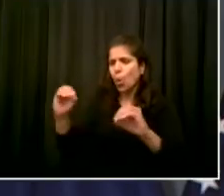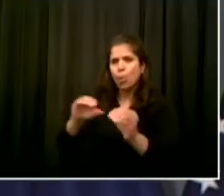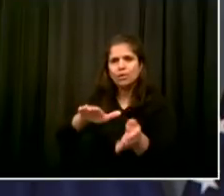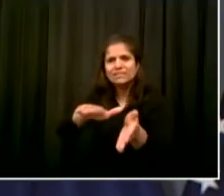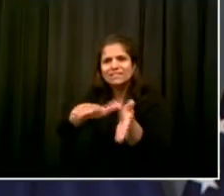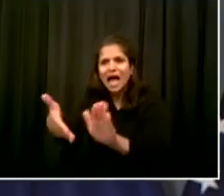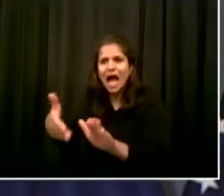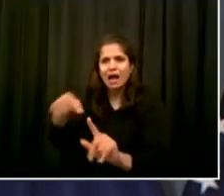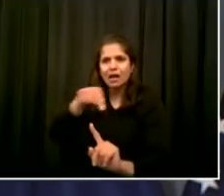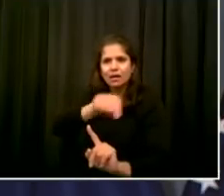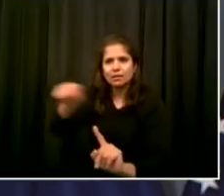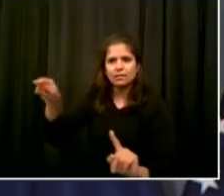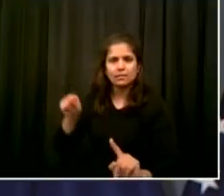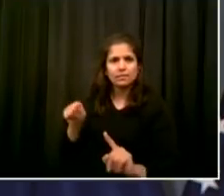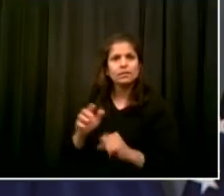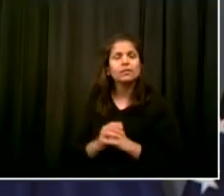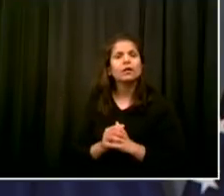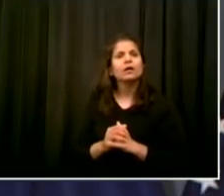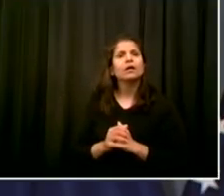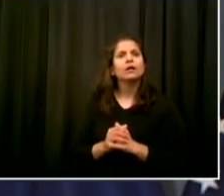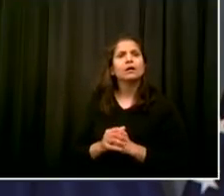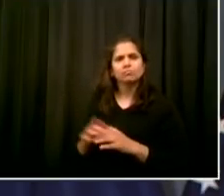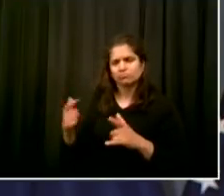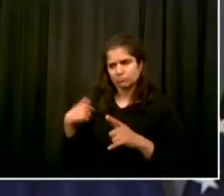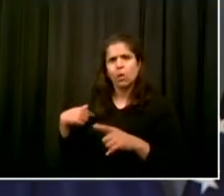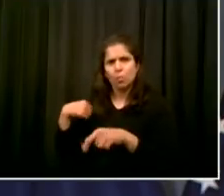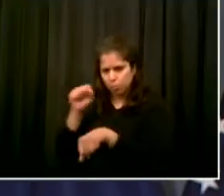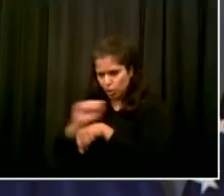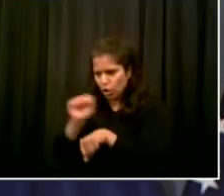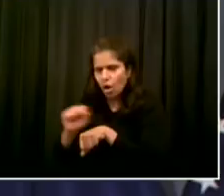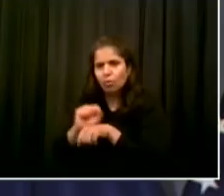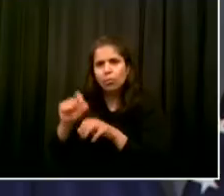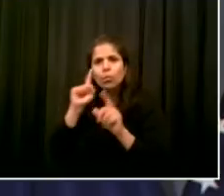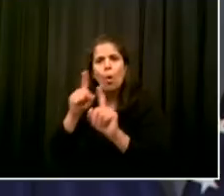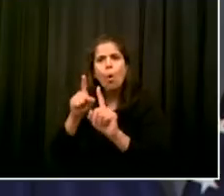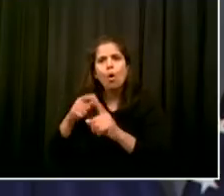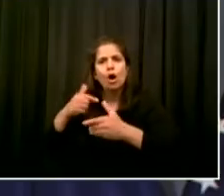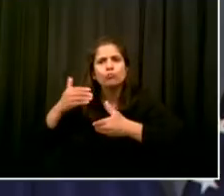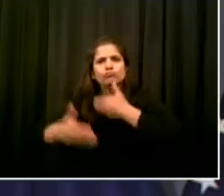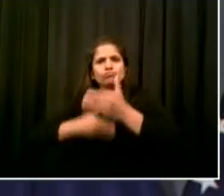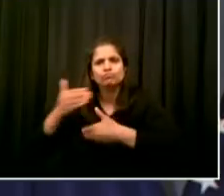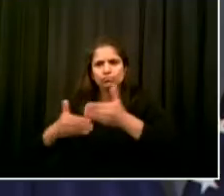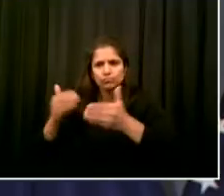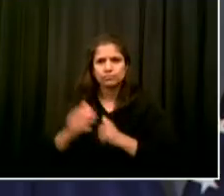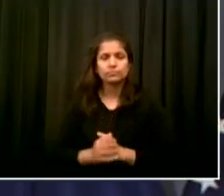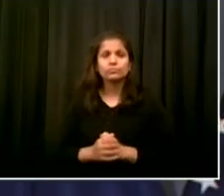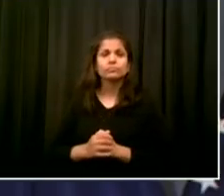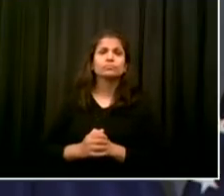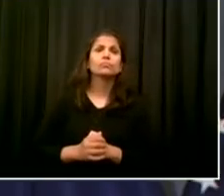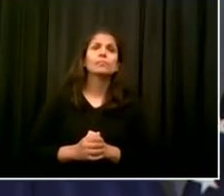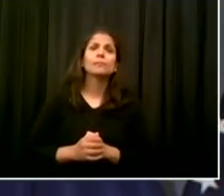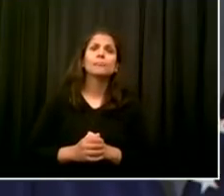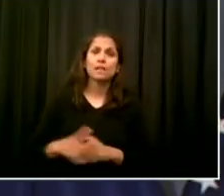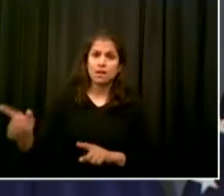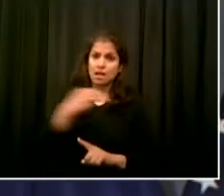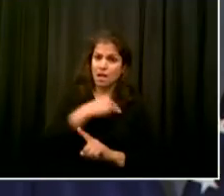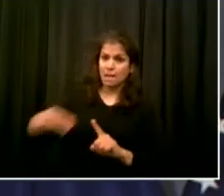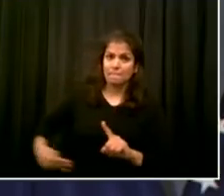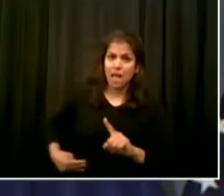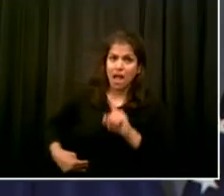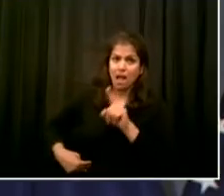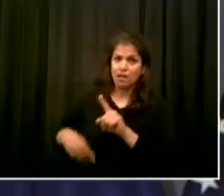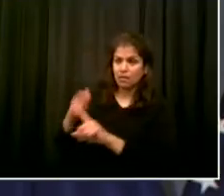and this announcement demonstrates his commitment that he made several years ago in Brooklyn. With